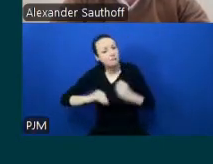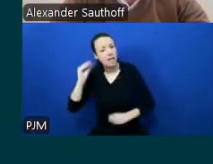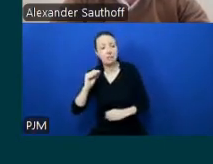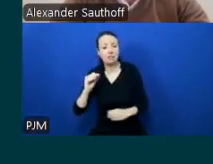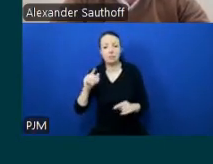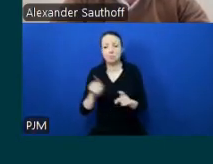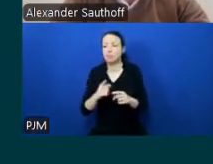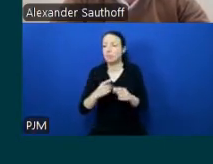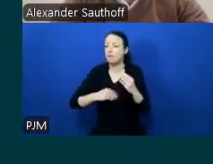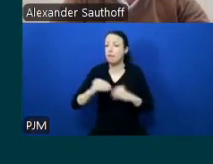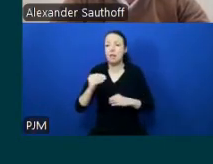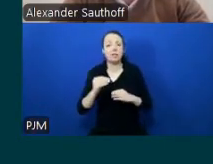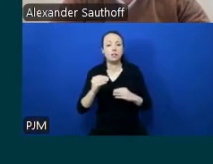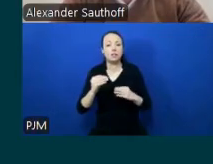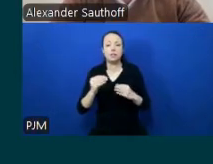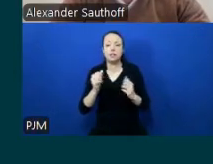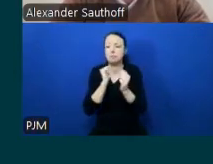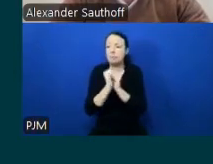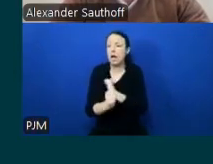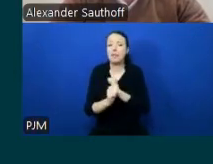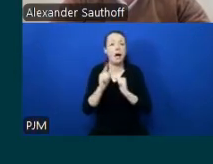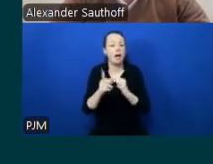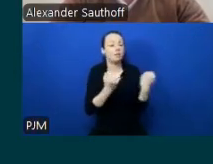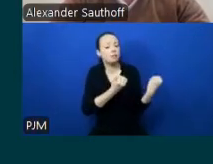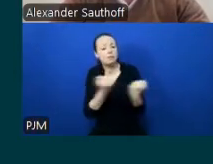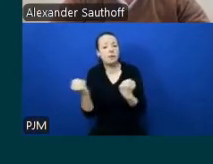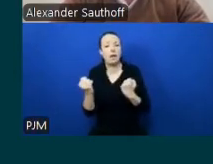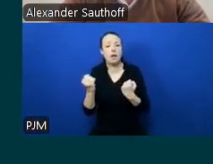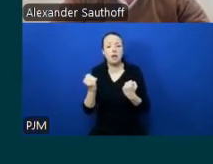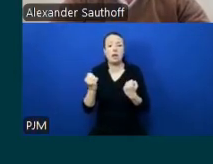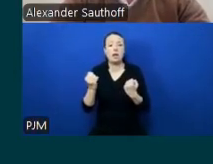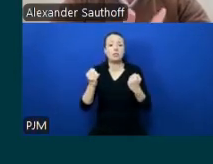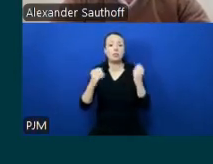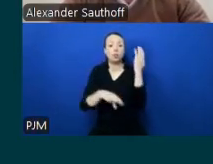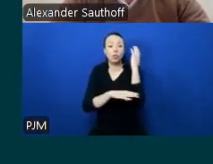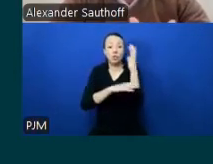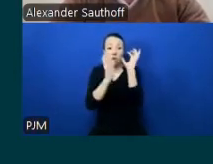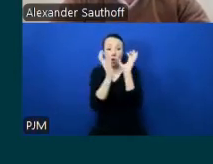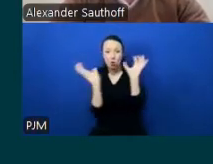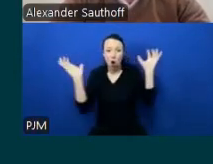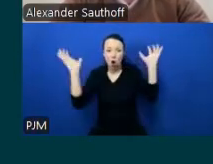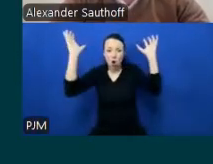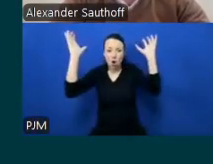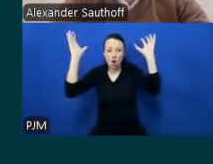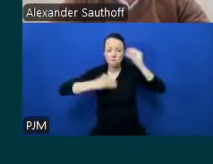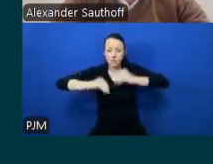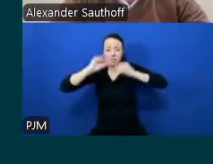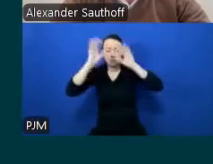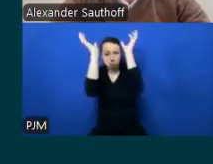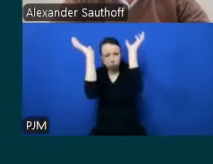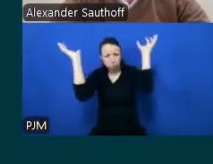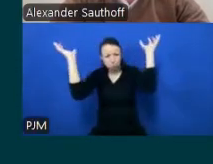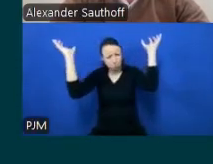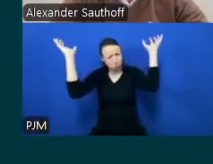the city's urban tree canopy, which is, well, the layer of foliage